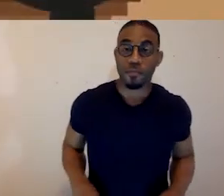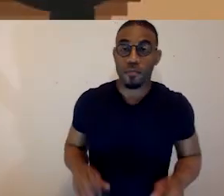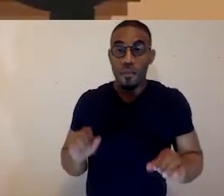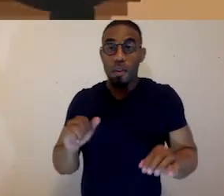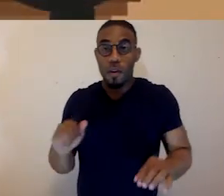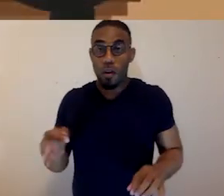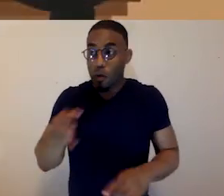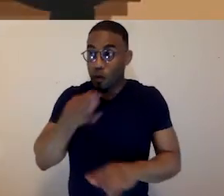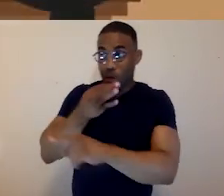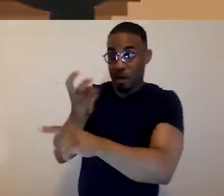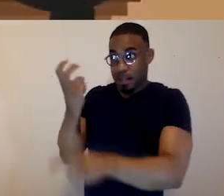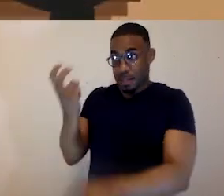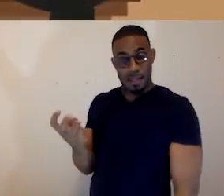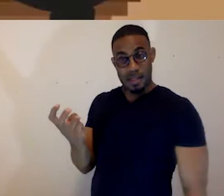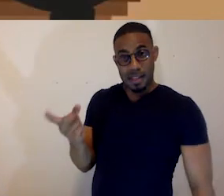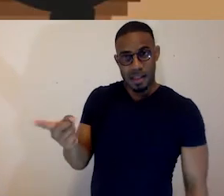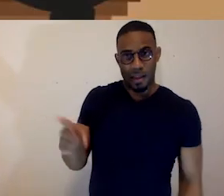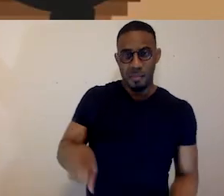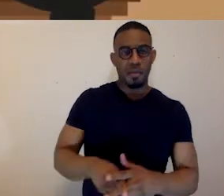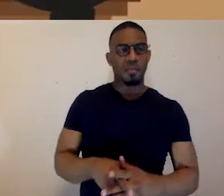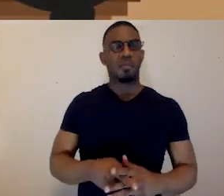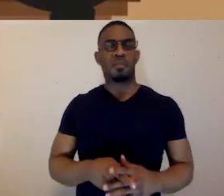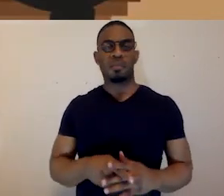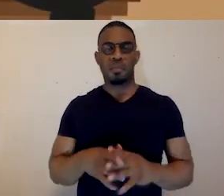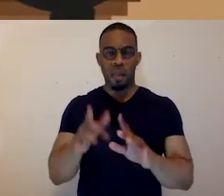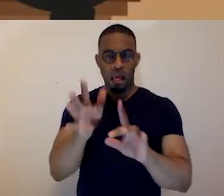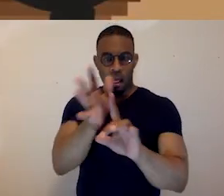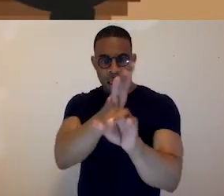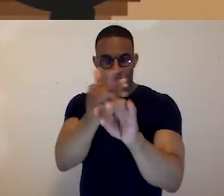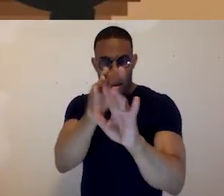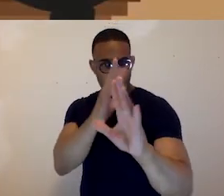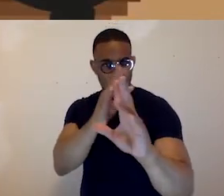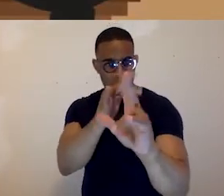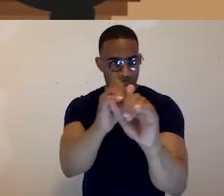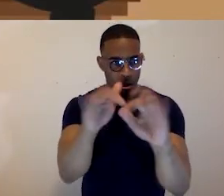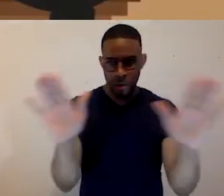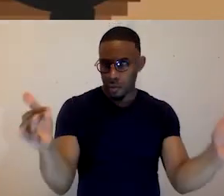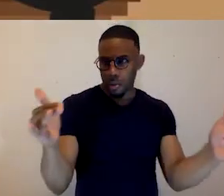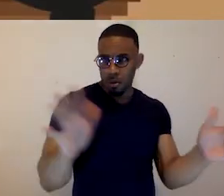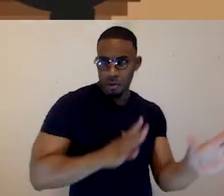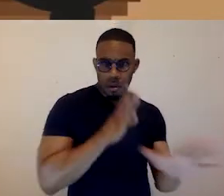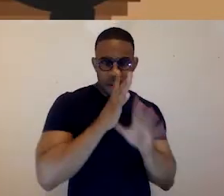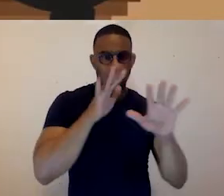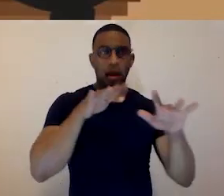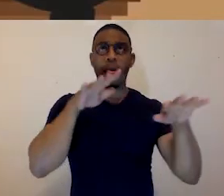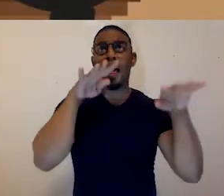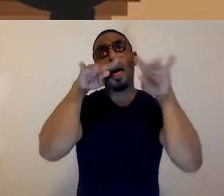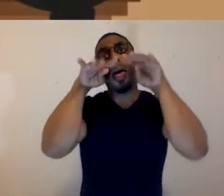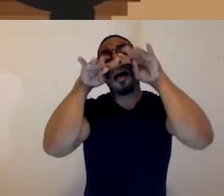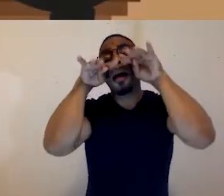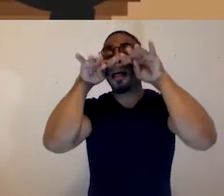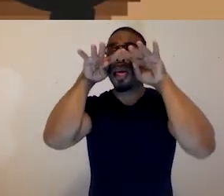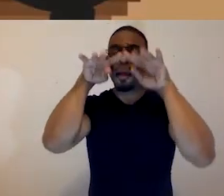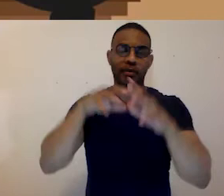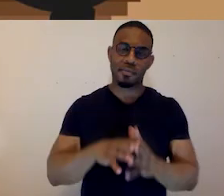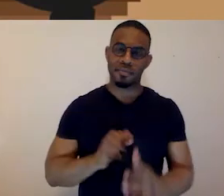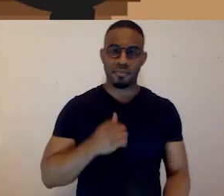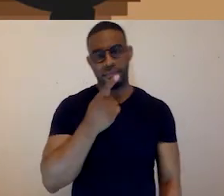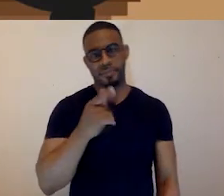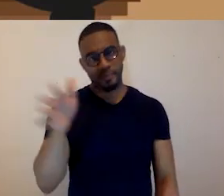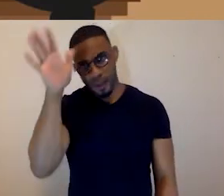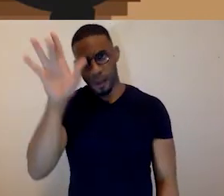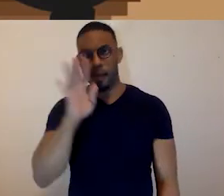So resident expert, he began to mesmerize the room with that fancy talk. And let me tell you, when this